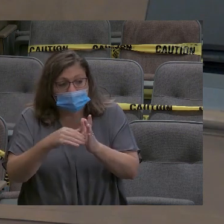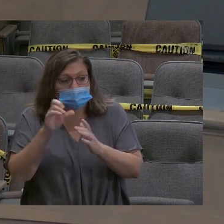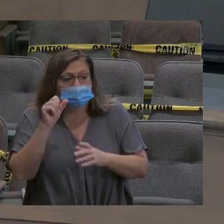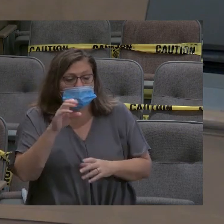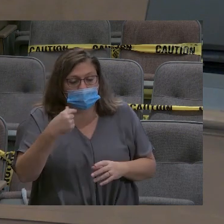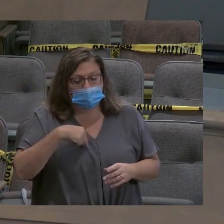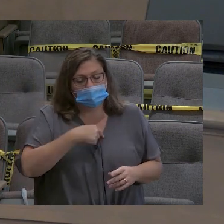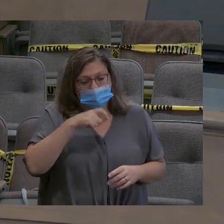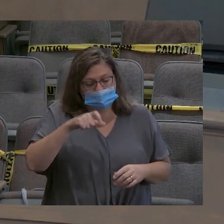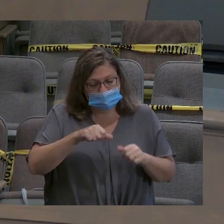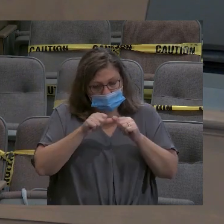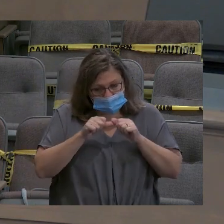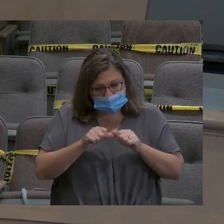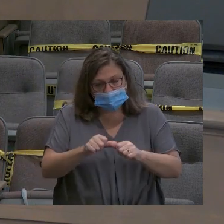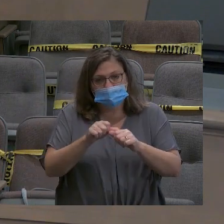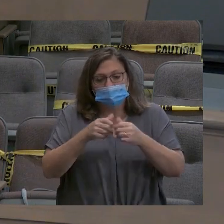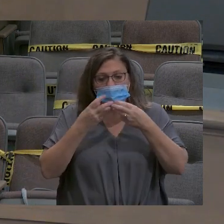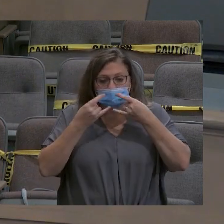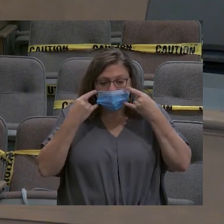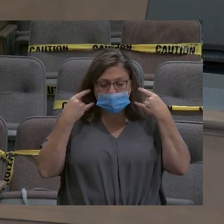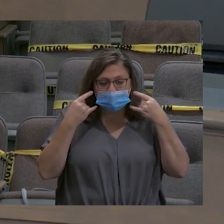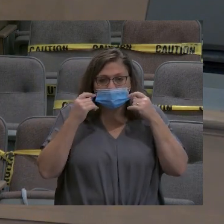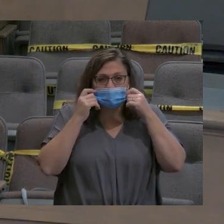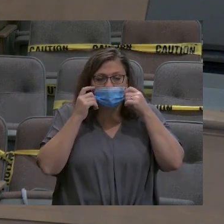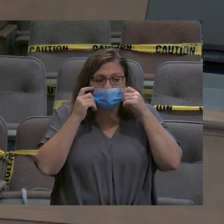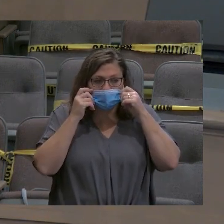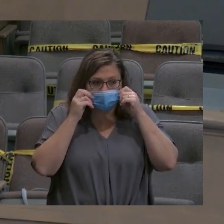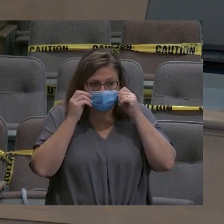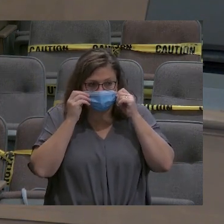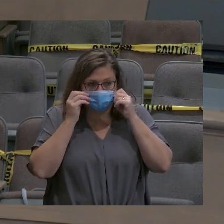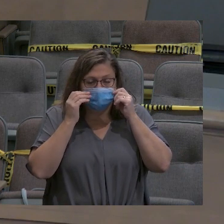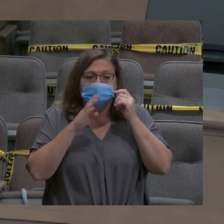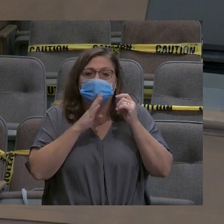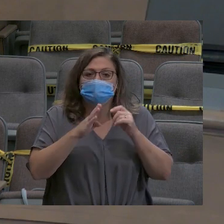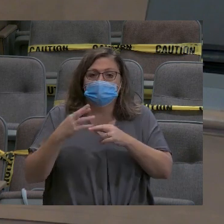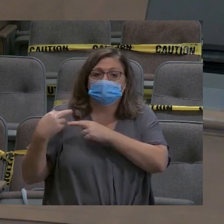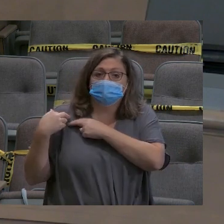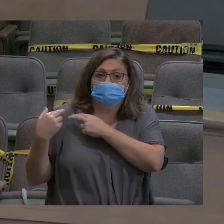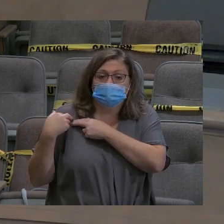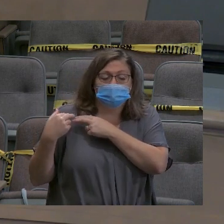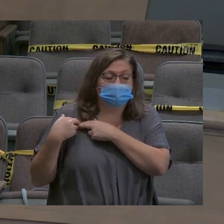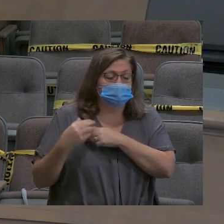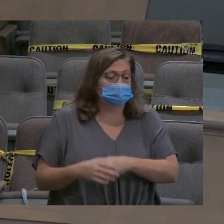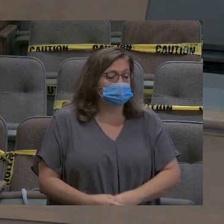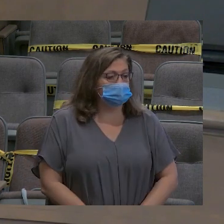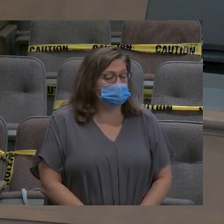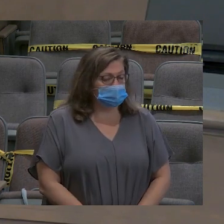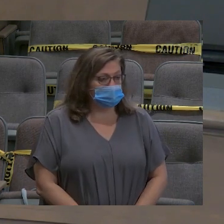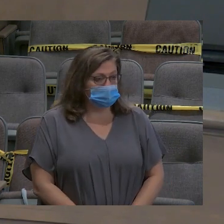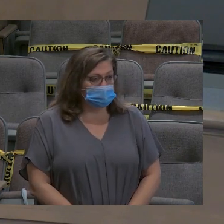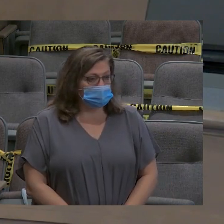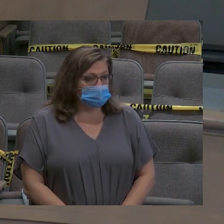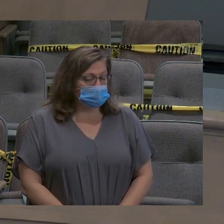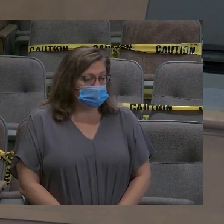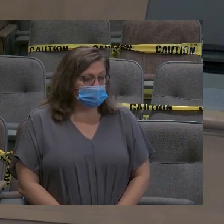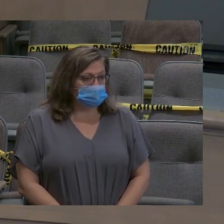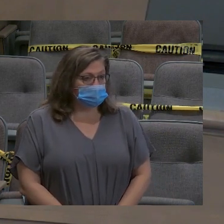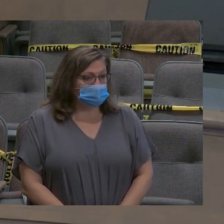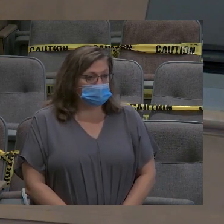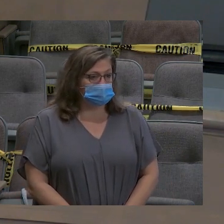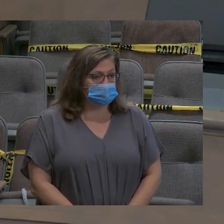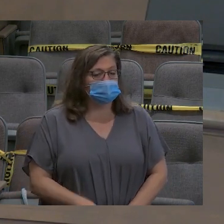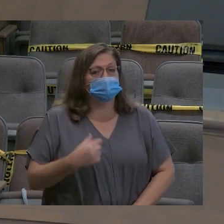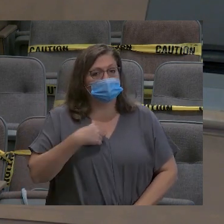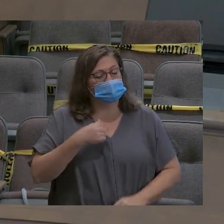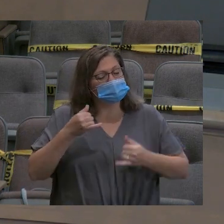we need to continue to do everything we can from a responsibility standpoint to mitigate the impact